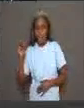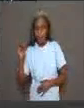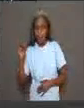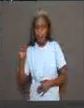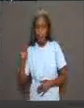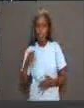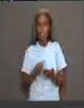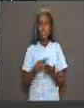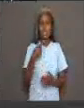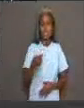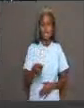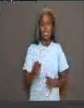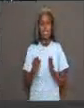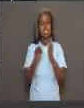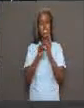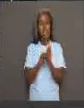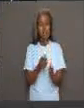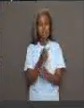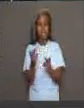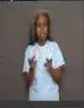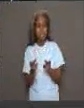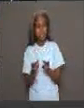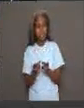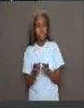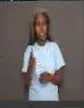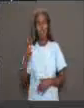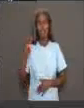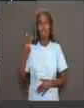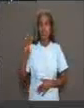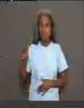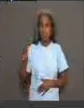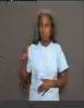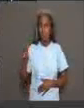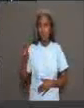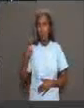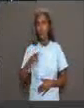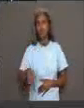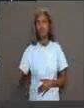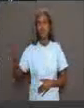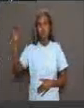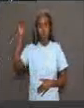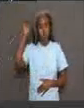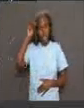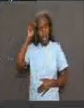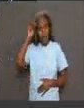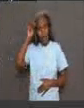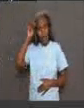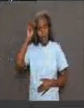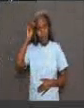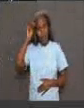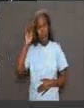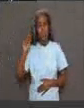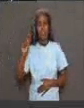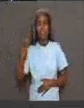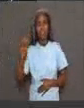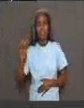then the sample space has 2 to the power of M